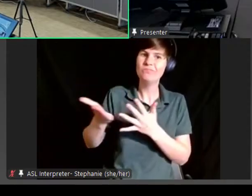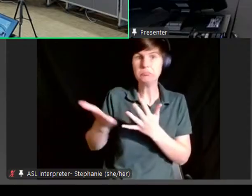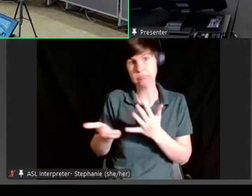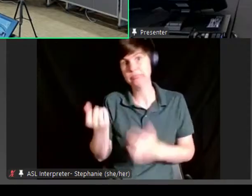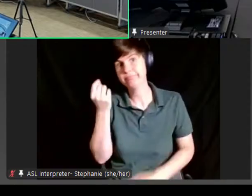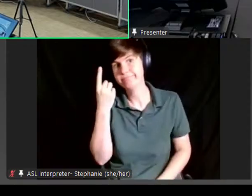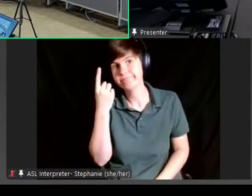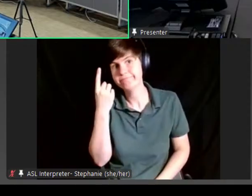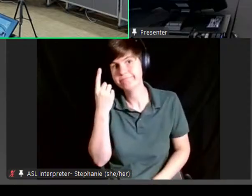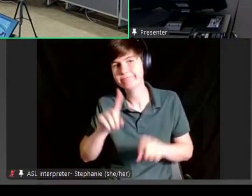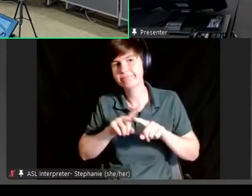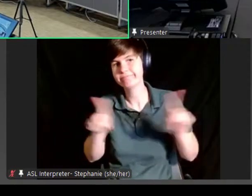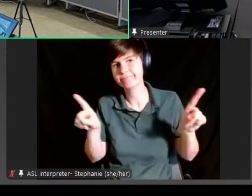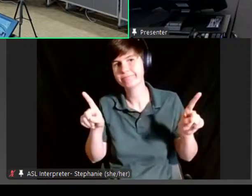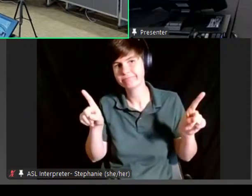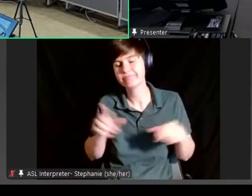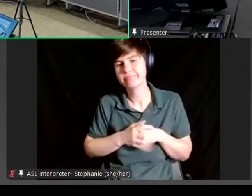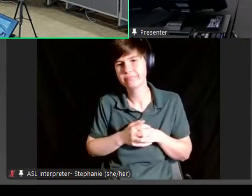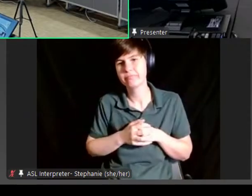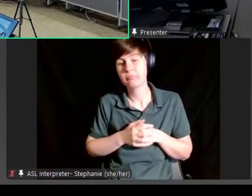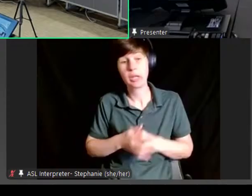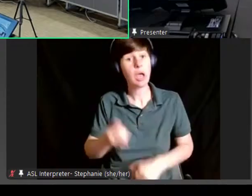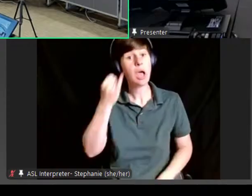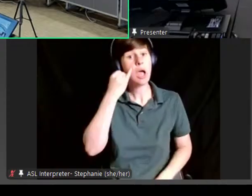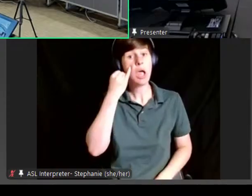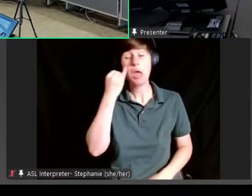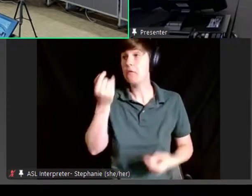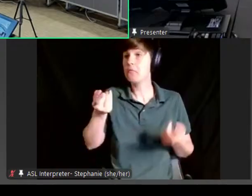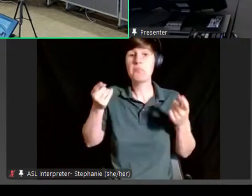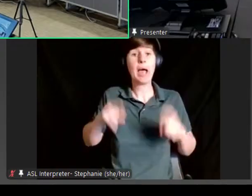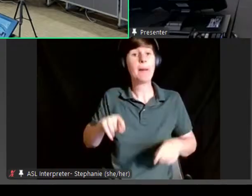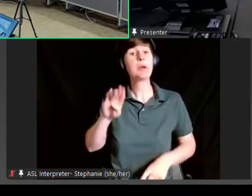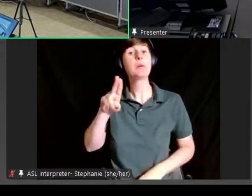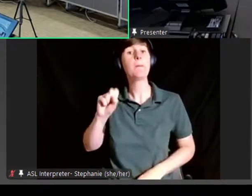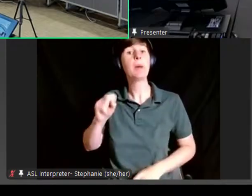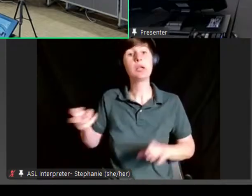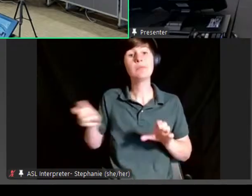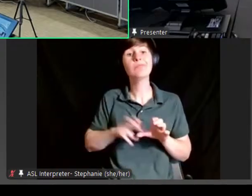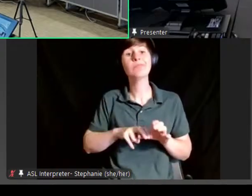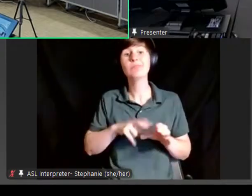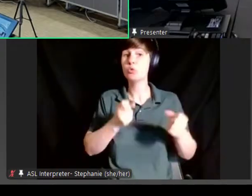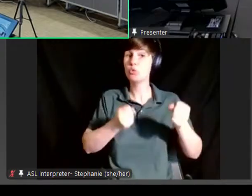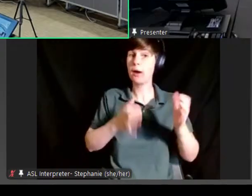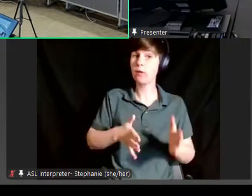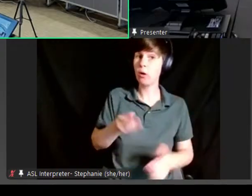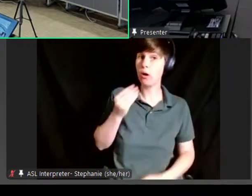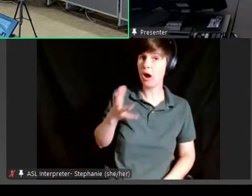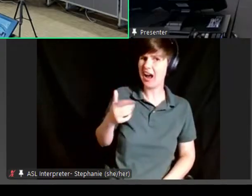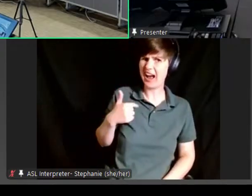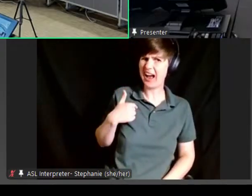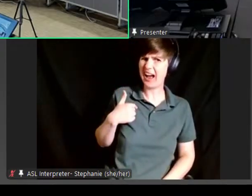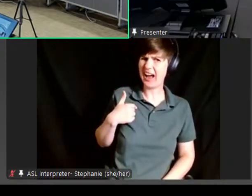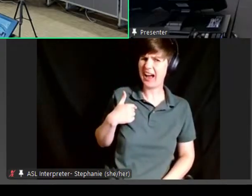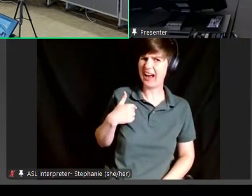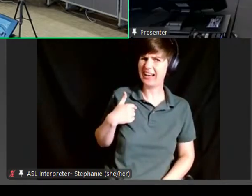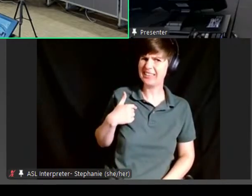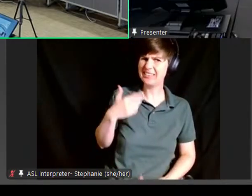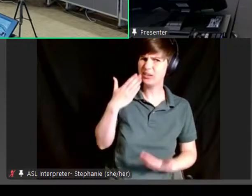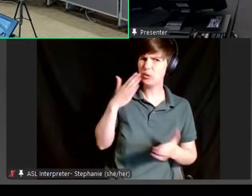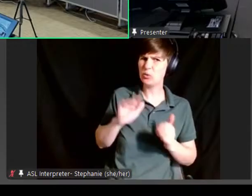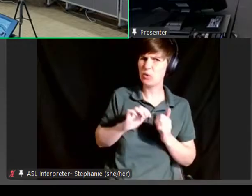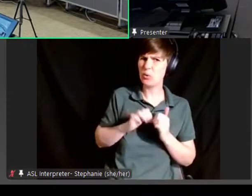Totally. It's just like if I get on a bus and a bus driver will tell me, well, I don't know how to work the